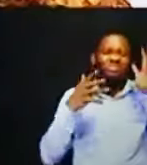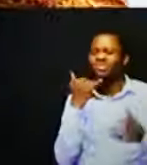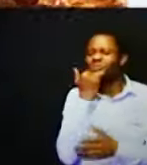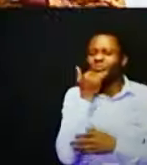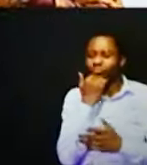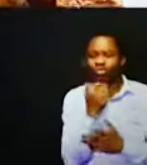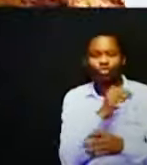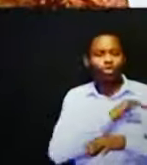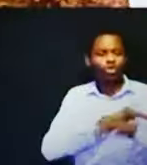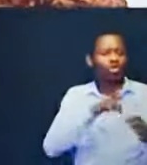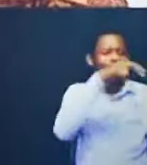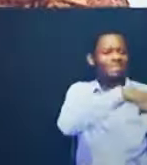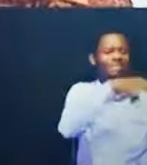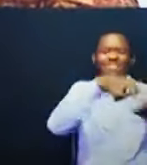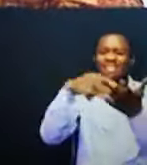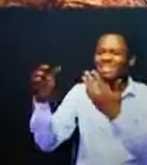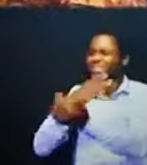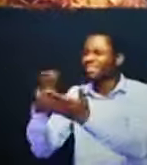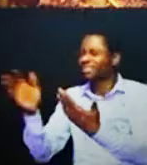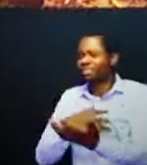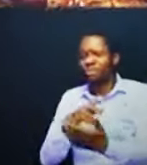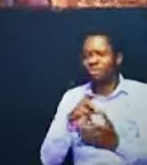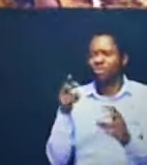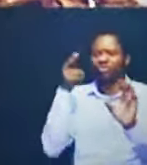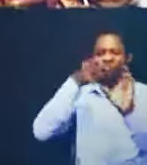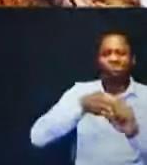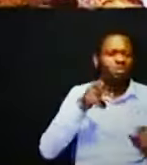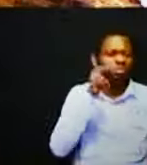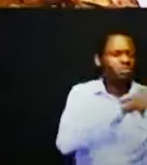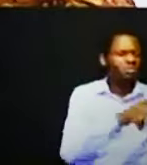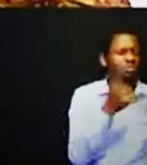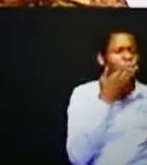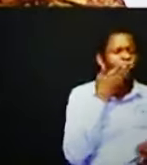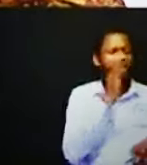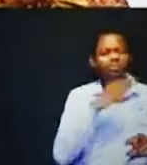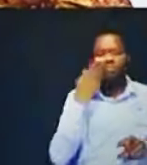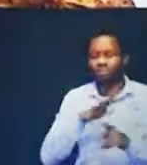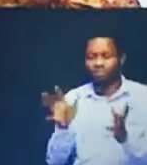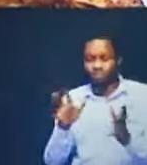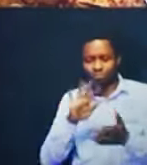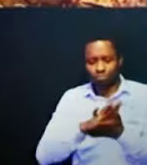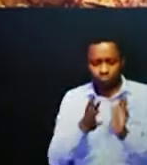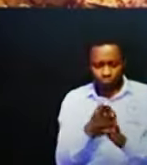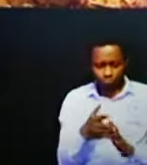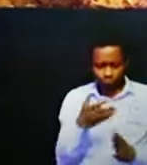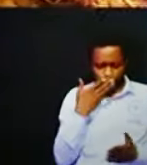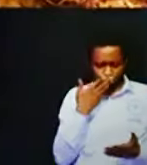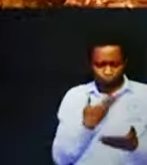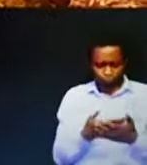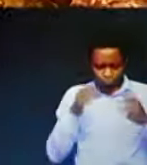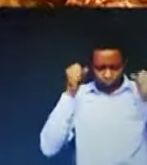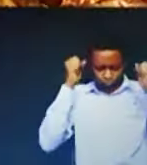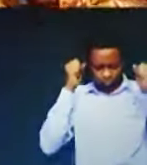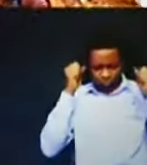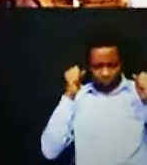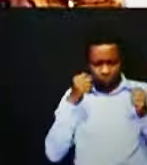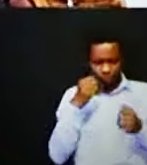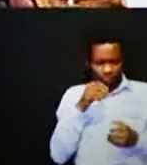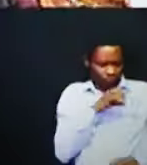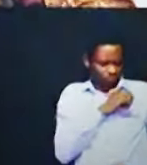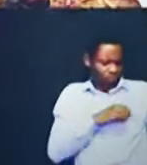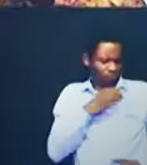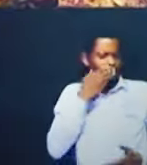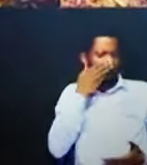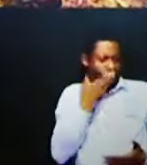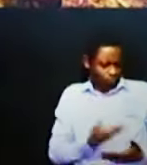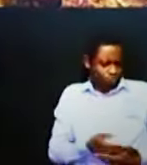anywhere. And your baby, and this is in any council. Men, 90 a genabiemu. Be diligent and noble in character. Pomodia,